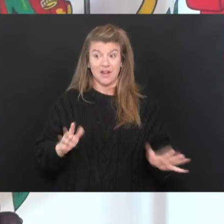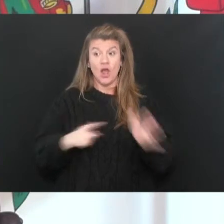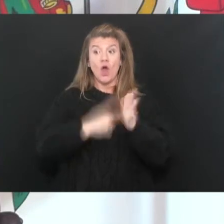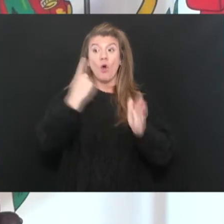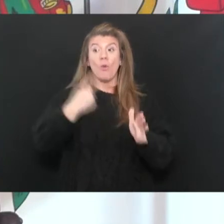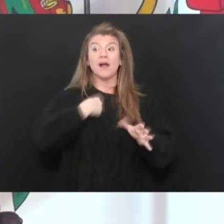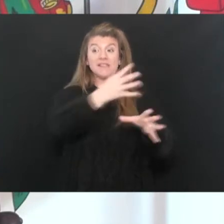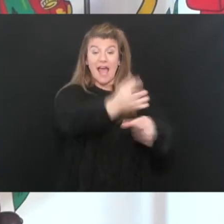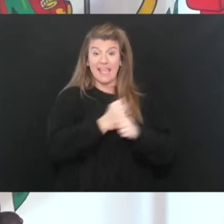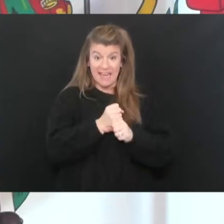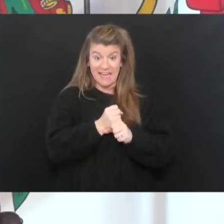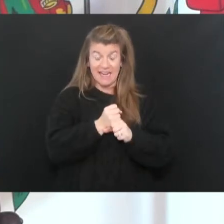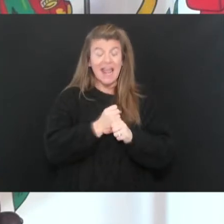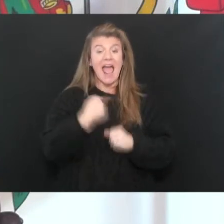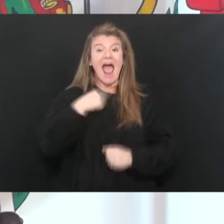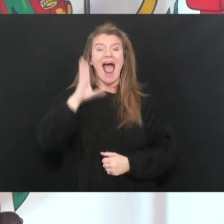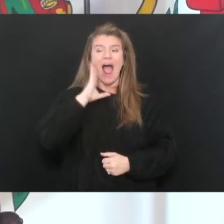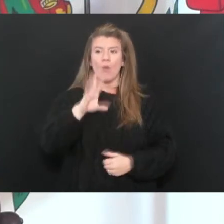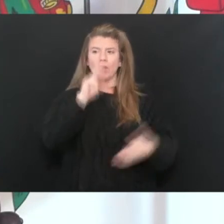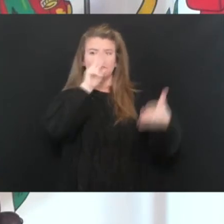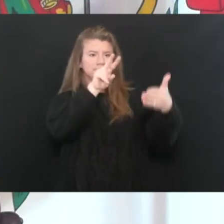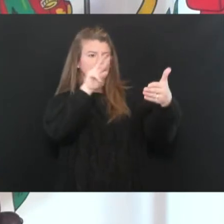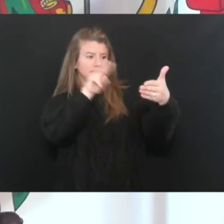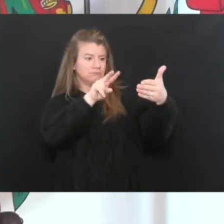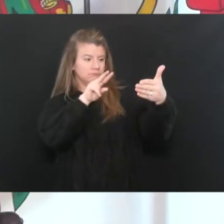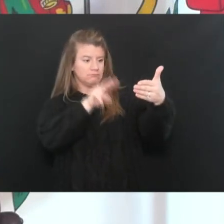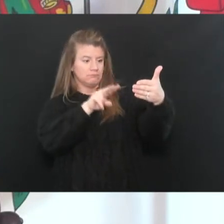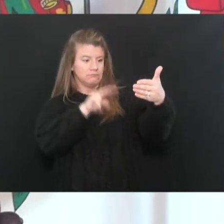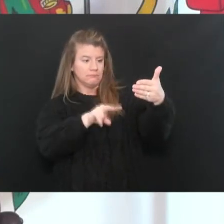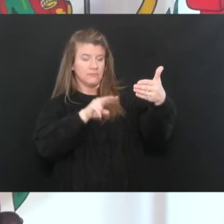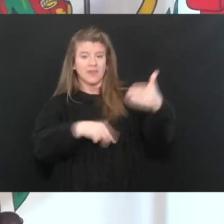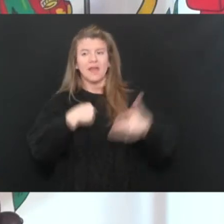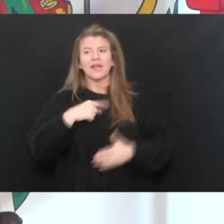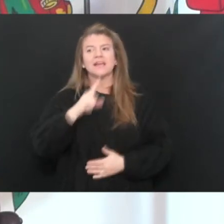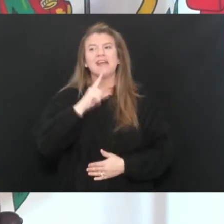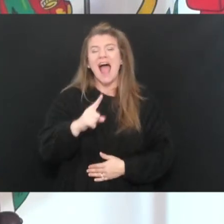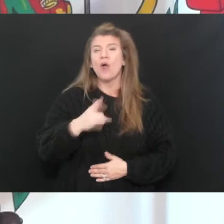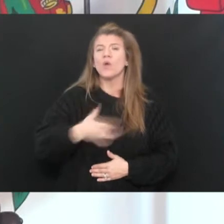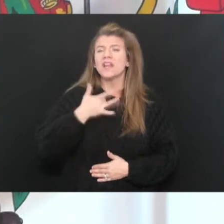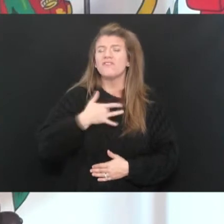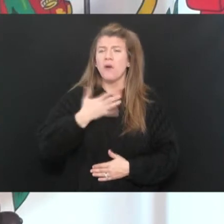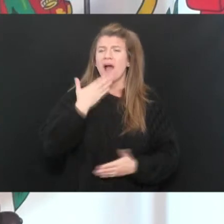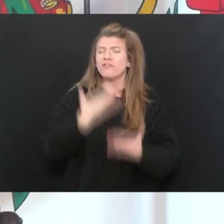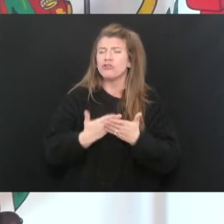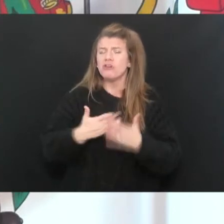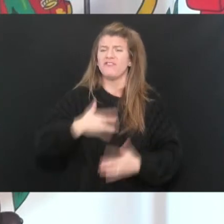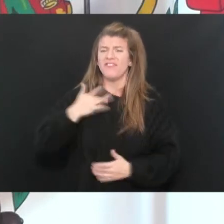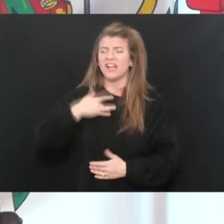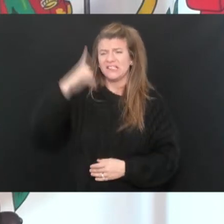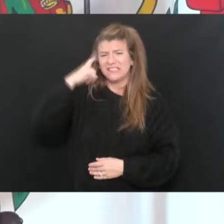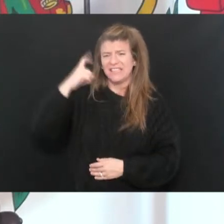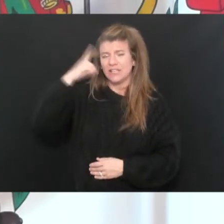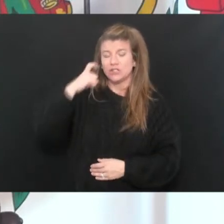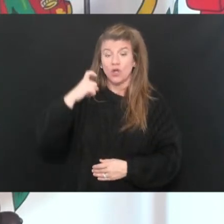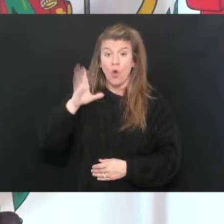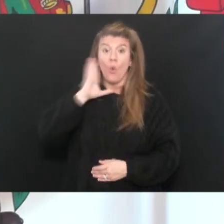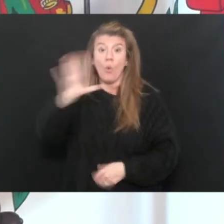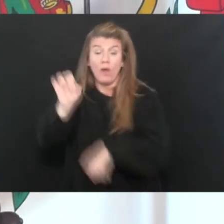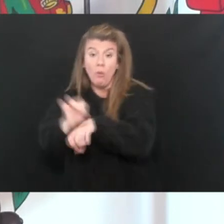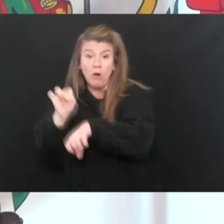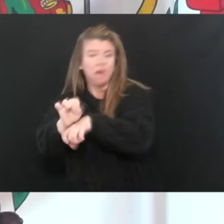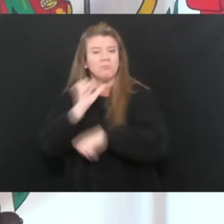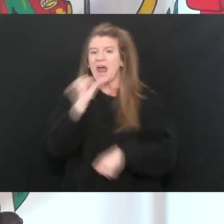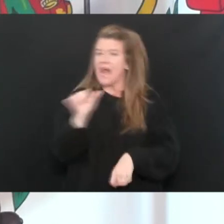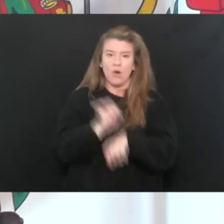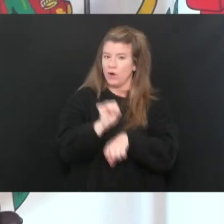that, I'll go down the wish list because I really think that I've got a good sense for what will work and what won't